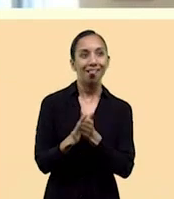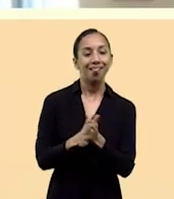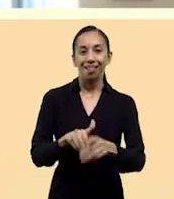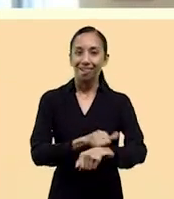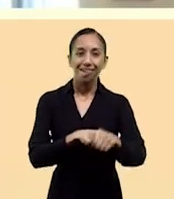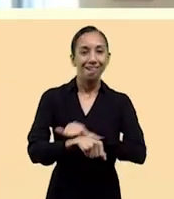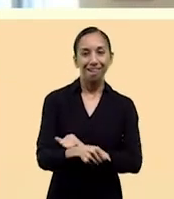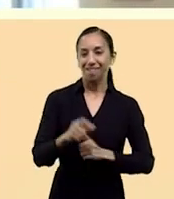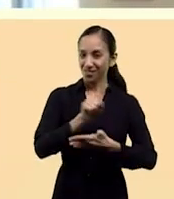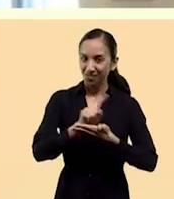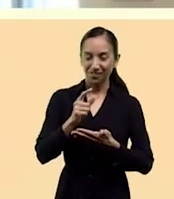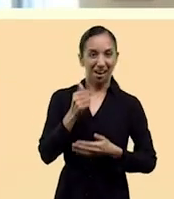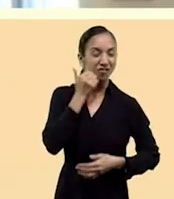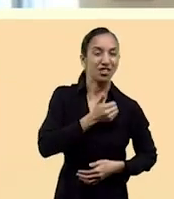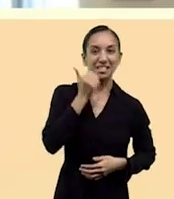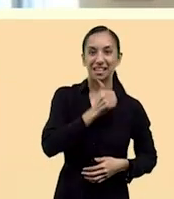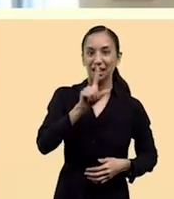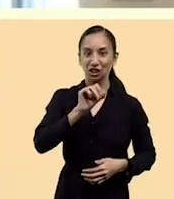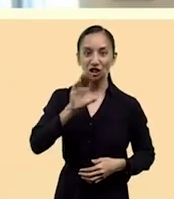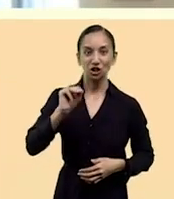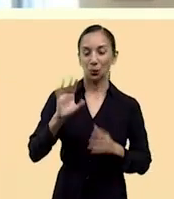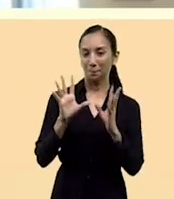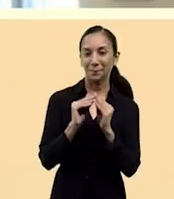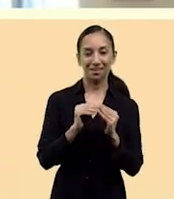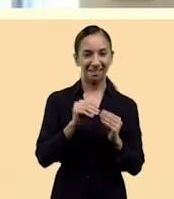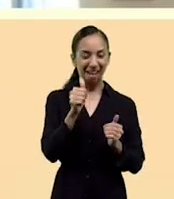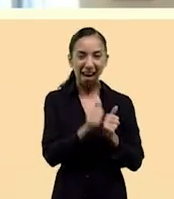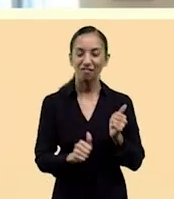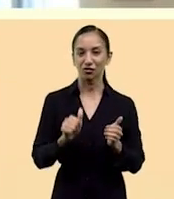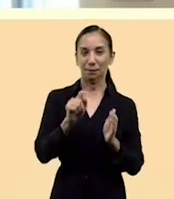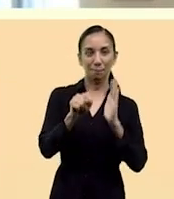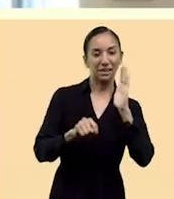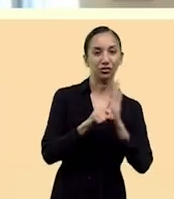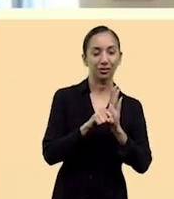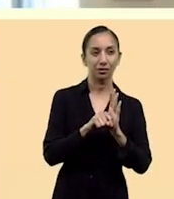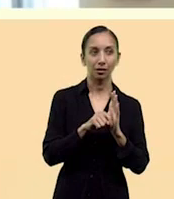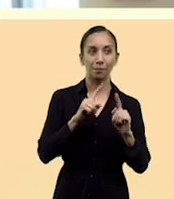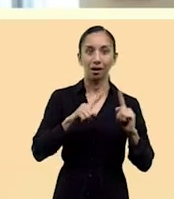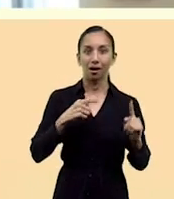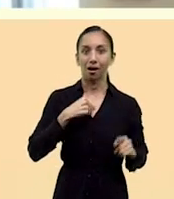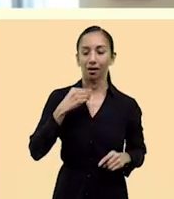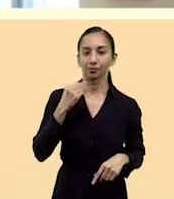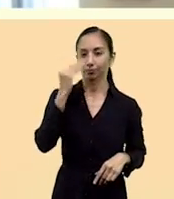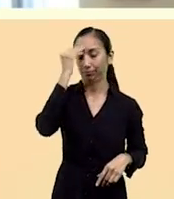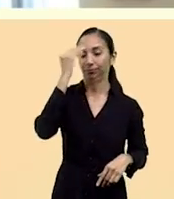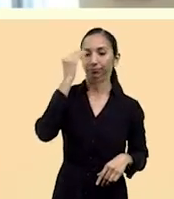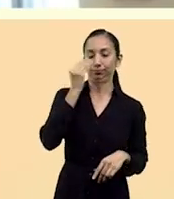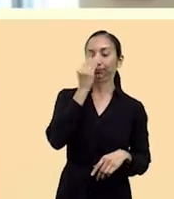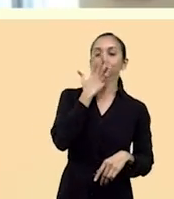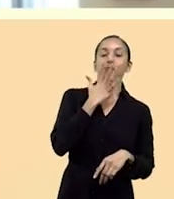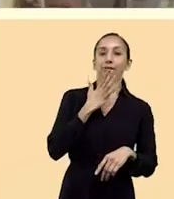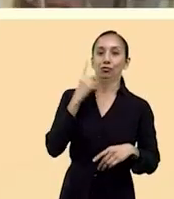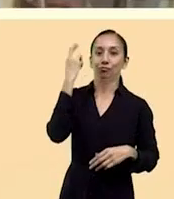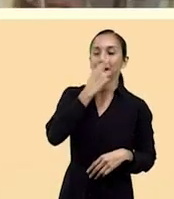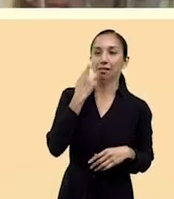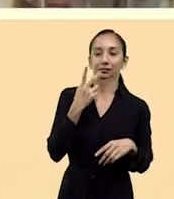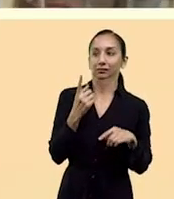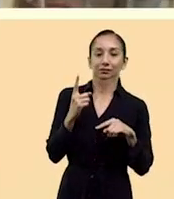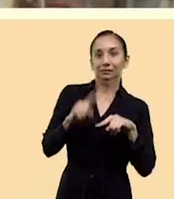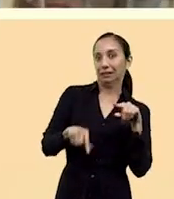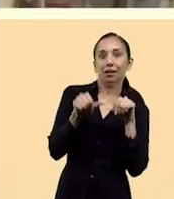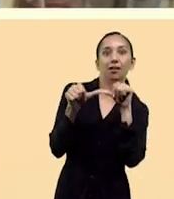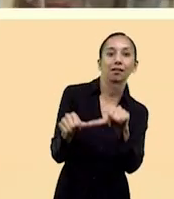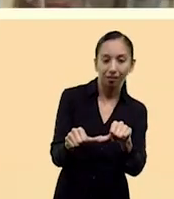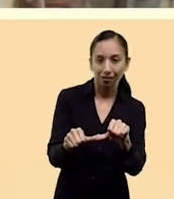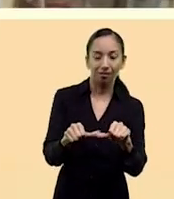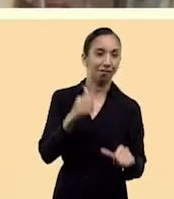to have a Zoom every day for every period, and I did that for week one. quickly learn that that might not be sustainable. Yeah, that sounds like